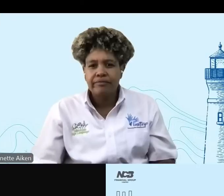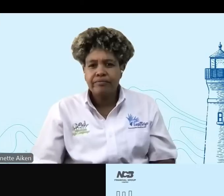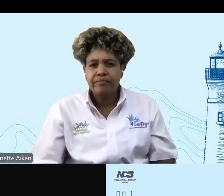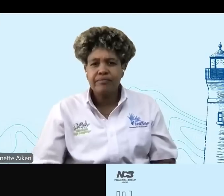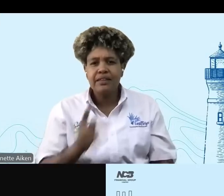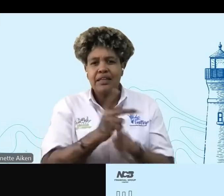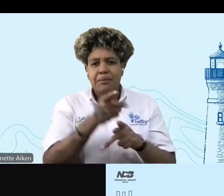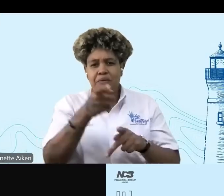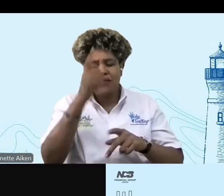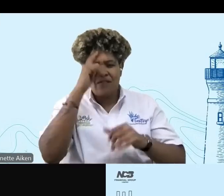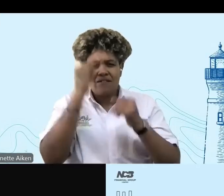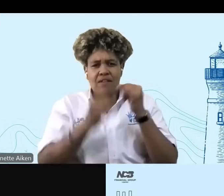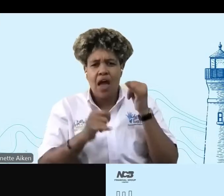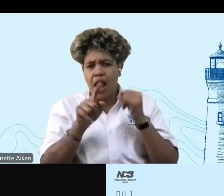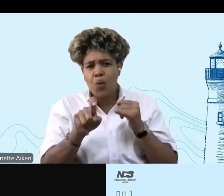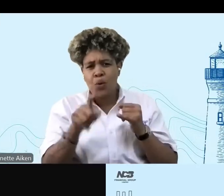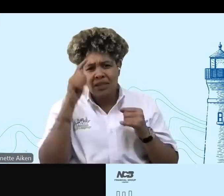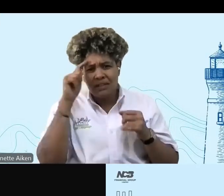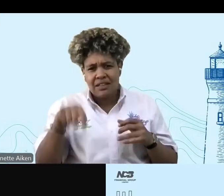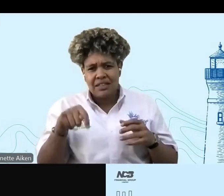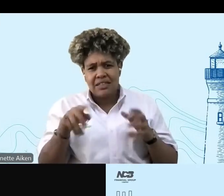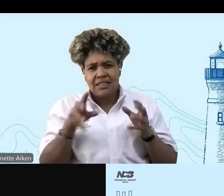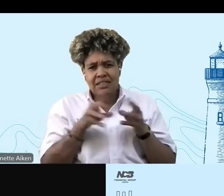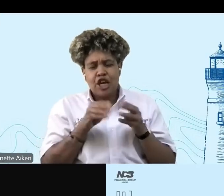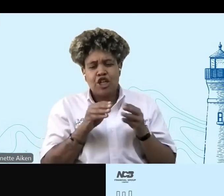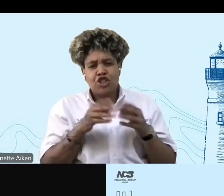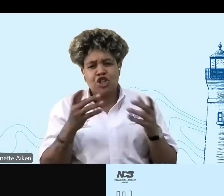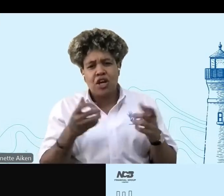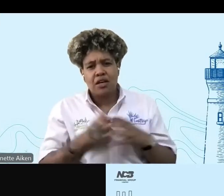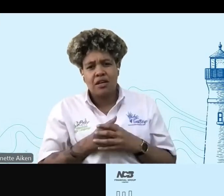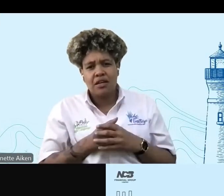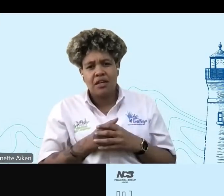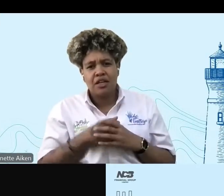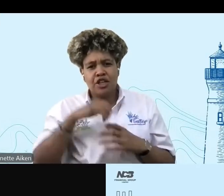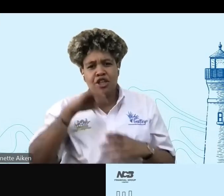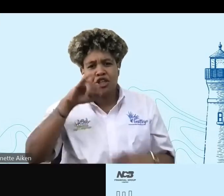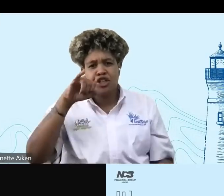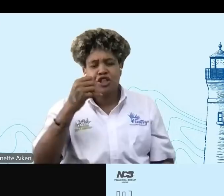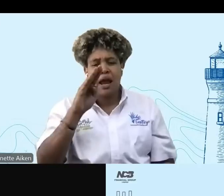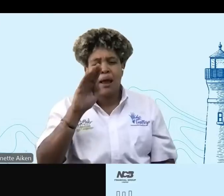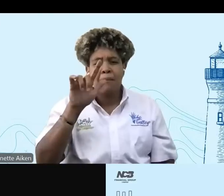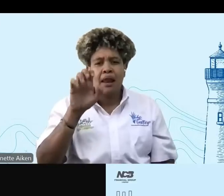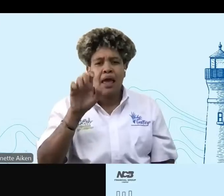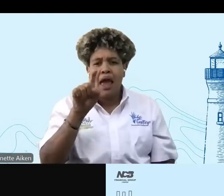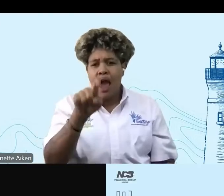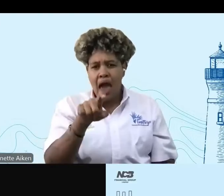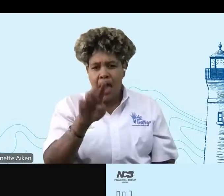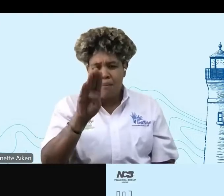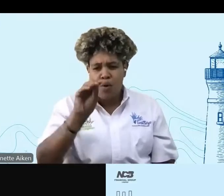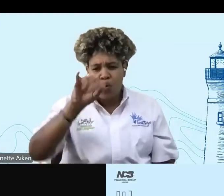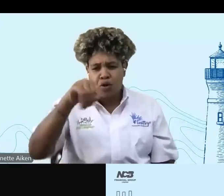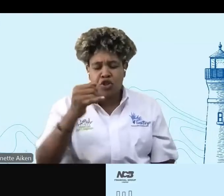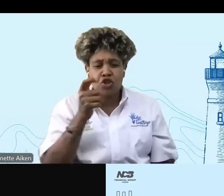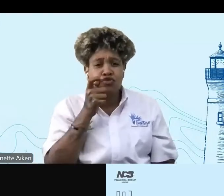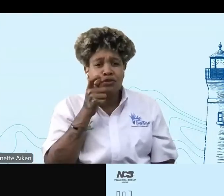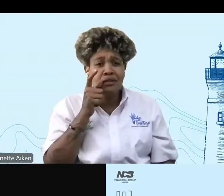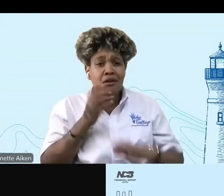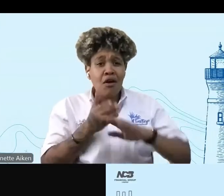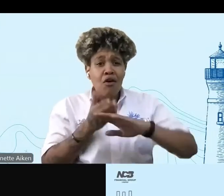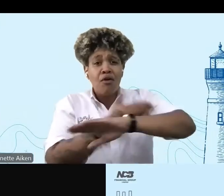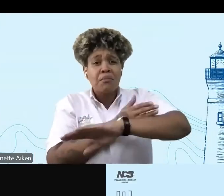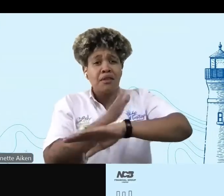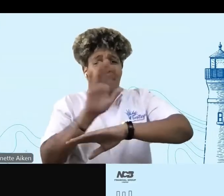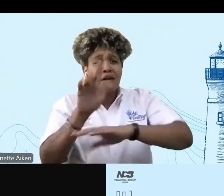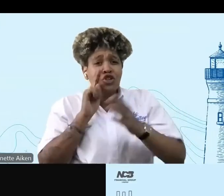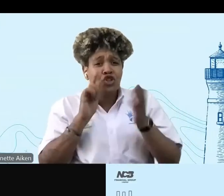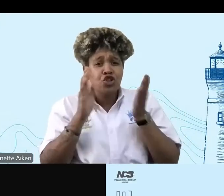final question for this session. Jay Blake asks, BOJ recently updated their